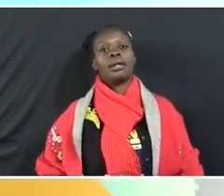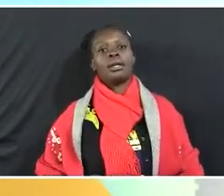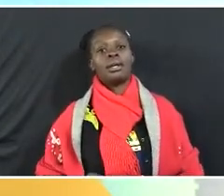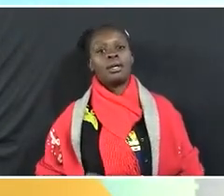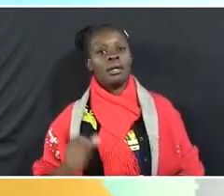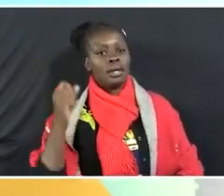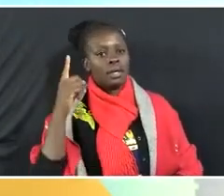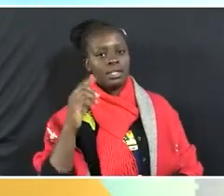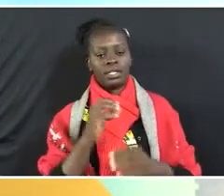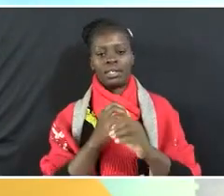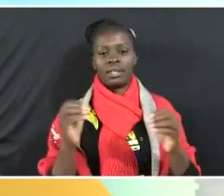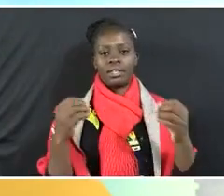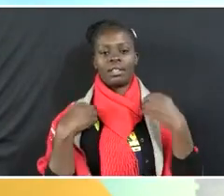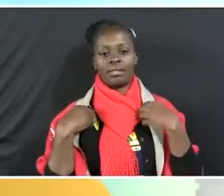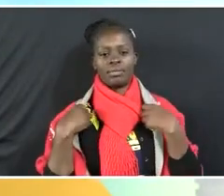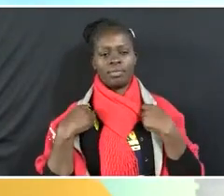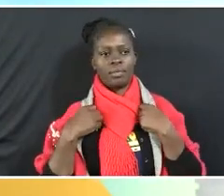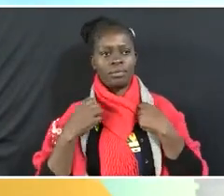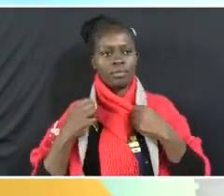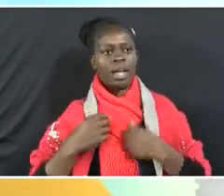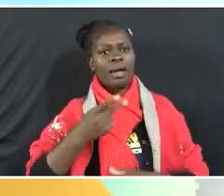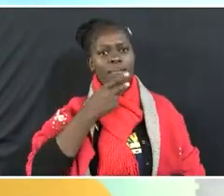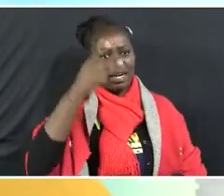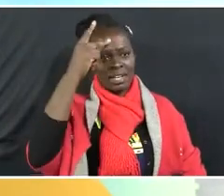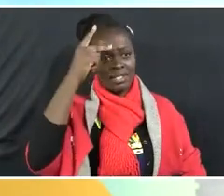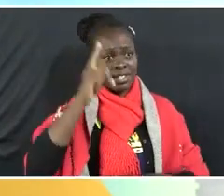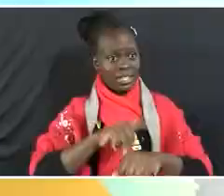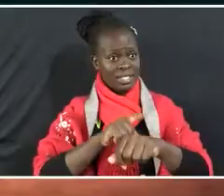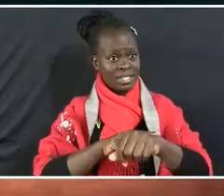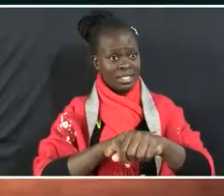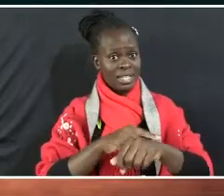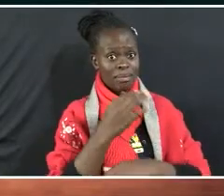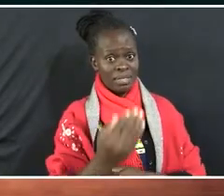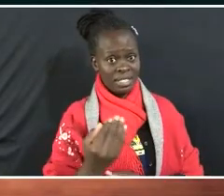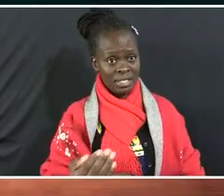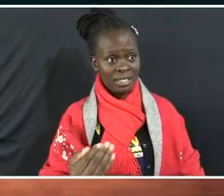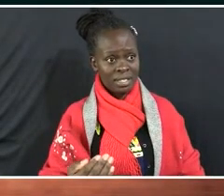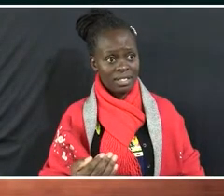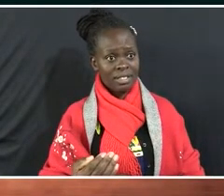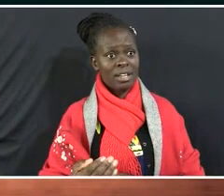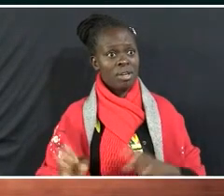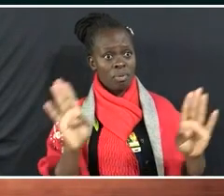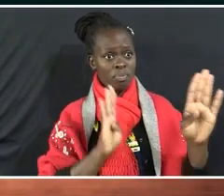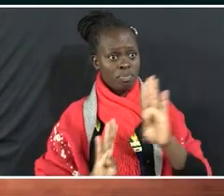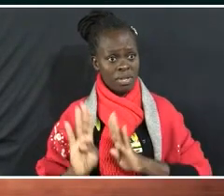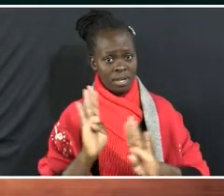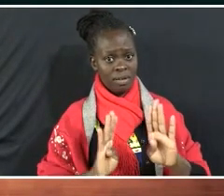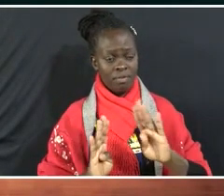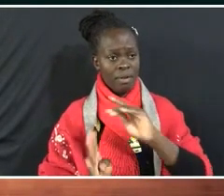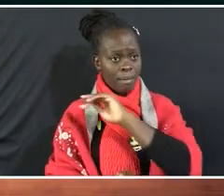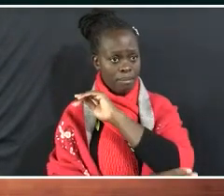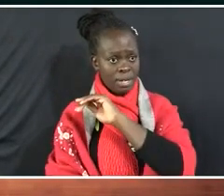Parents, please, when your children make mistakes, address the issues.